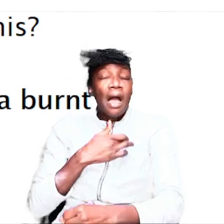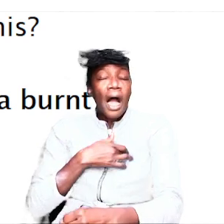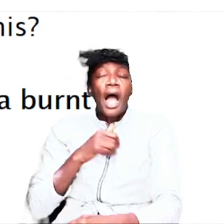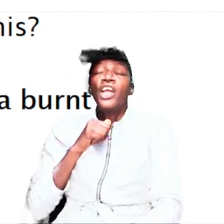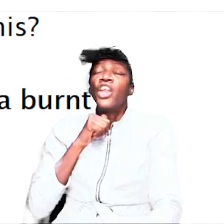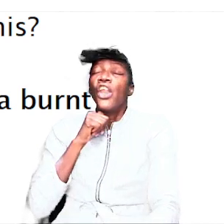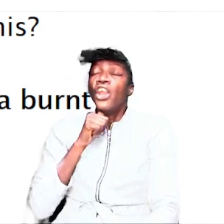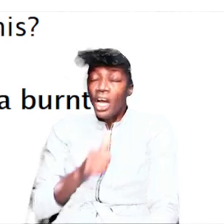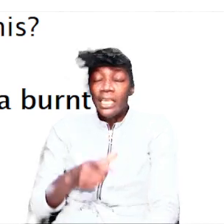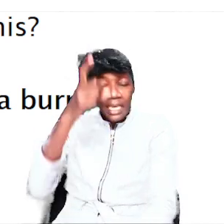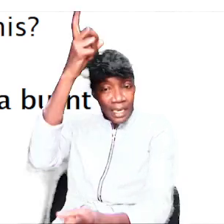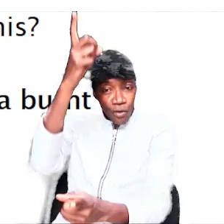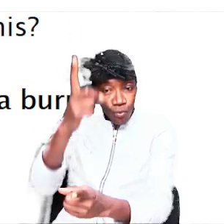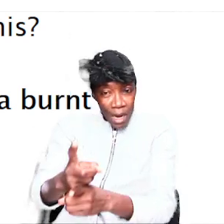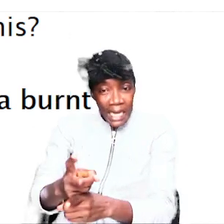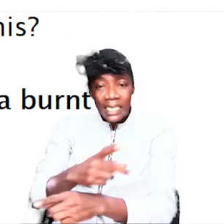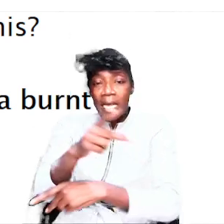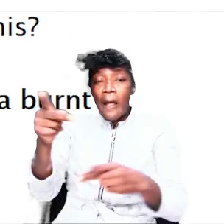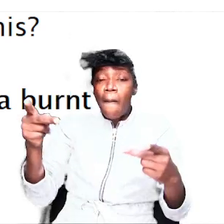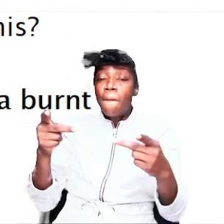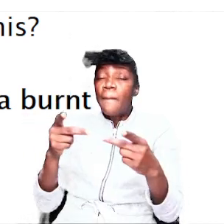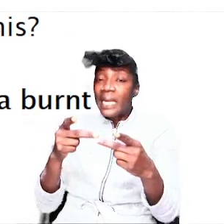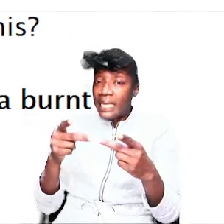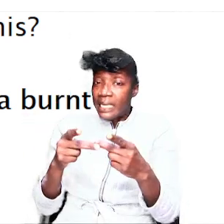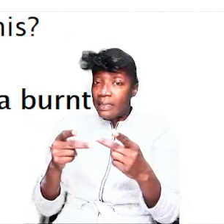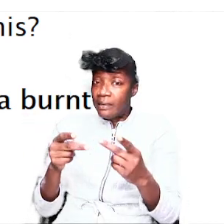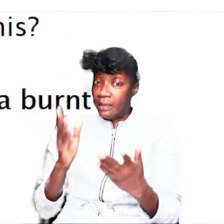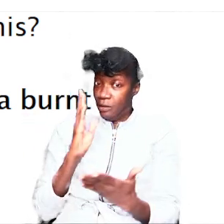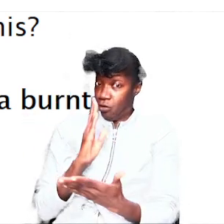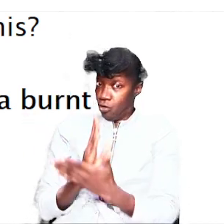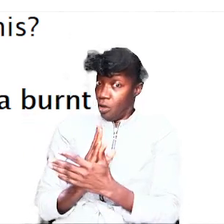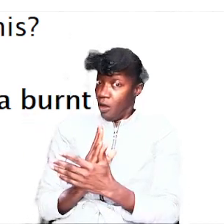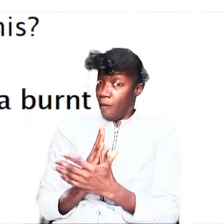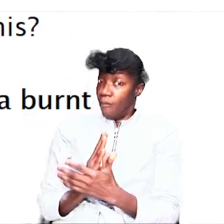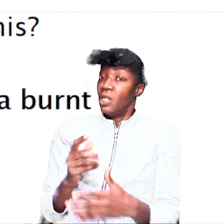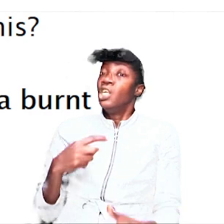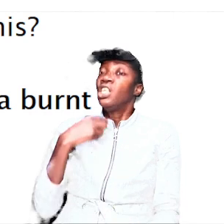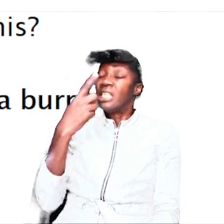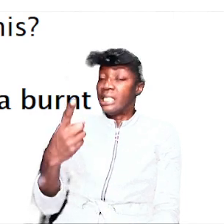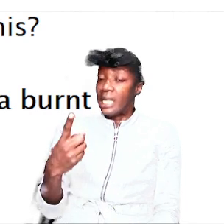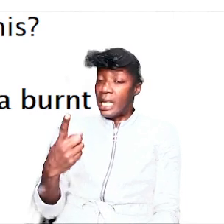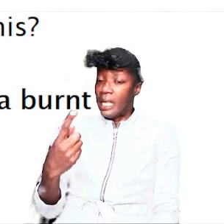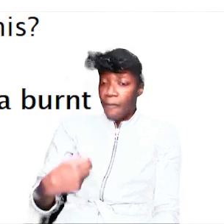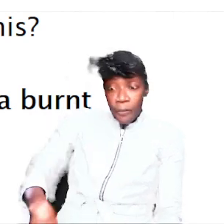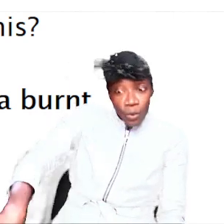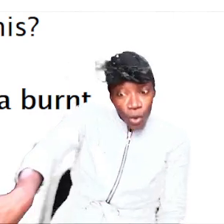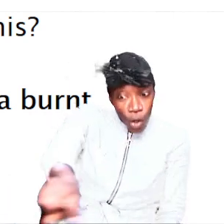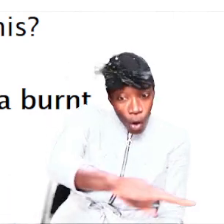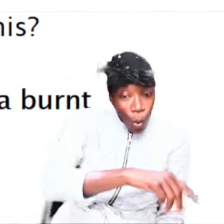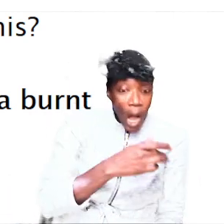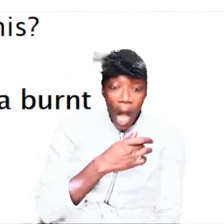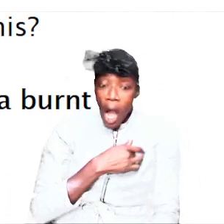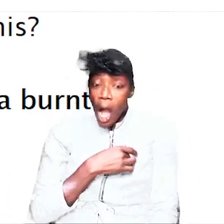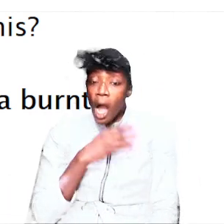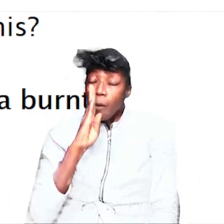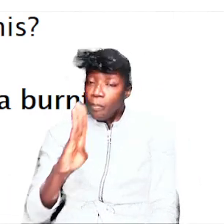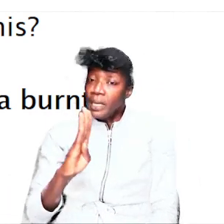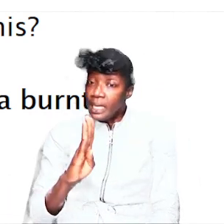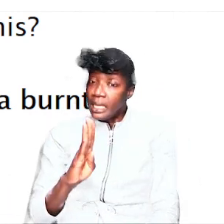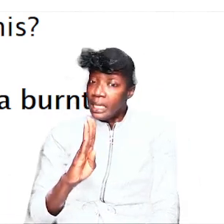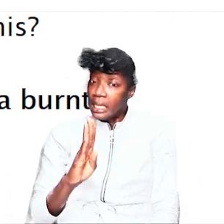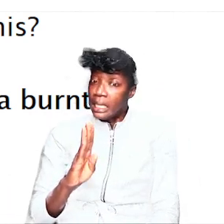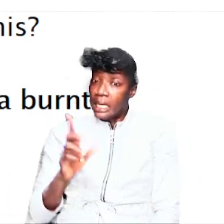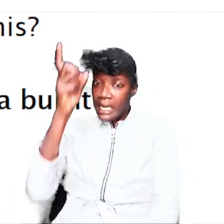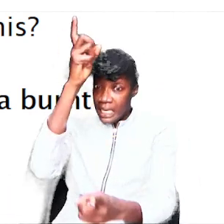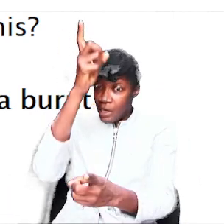place. And I pause here tonight to make this point that our heart must be in the right place. After 2 years,